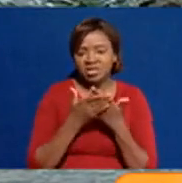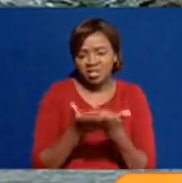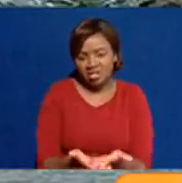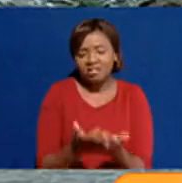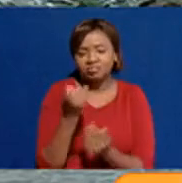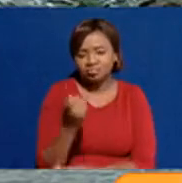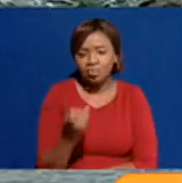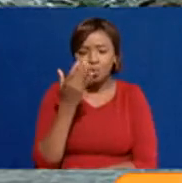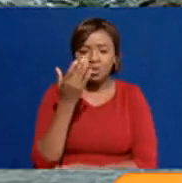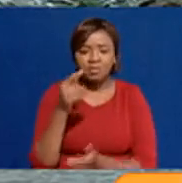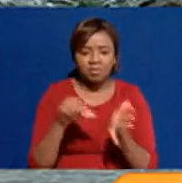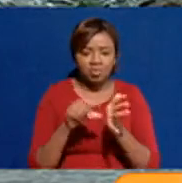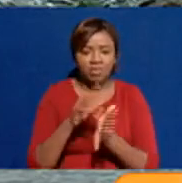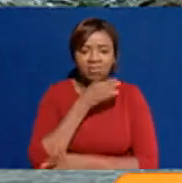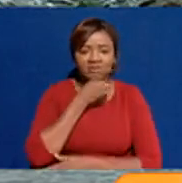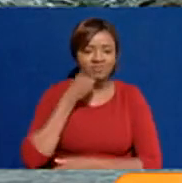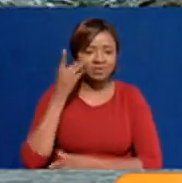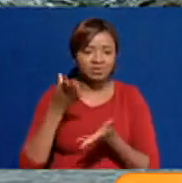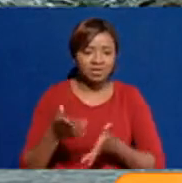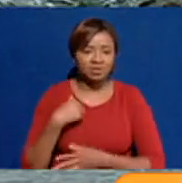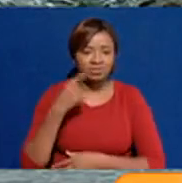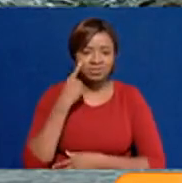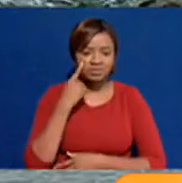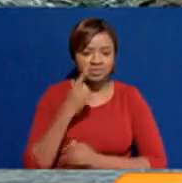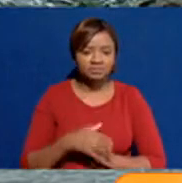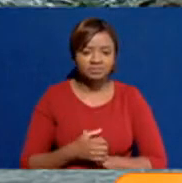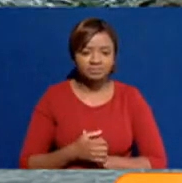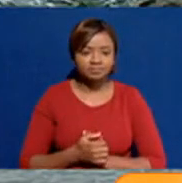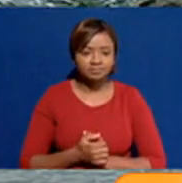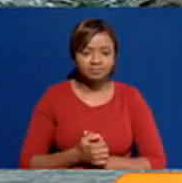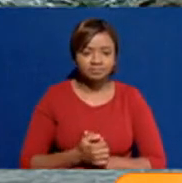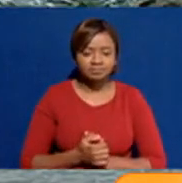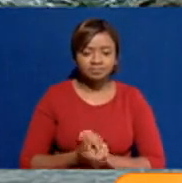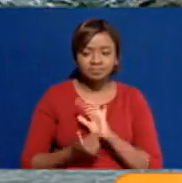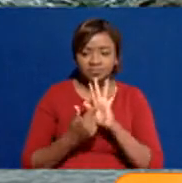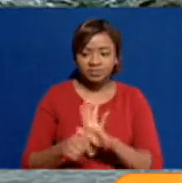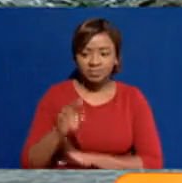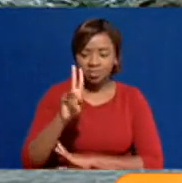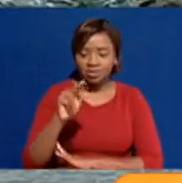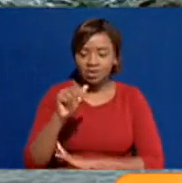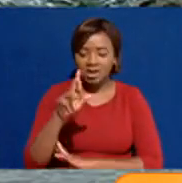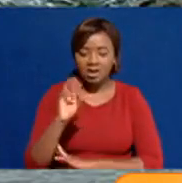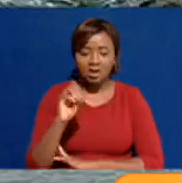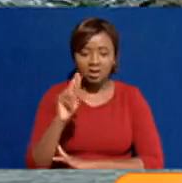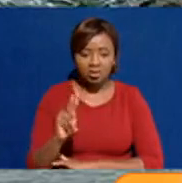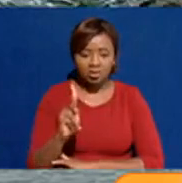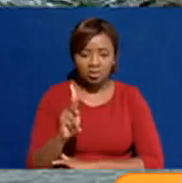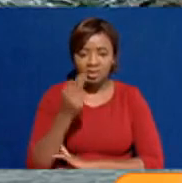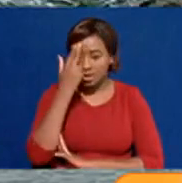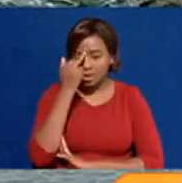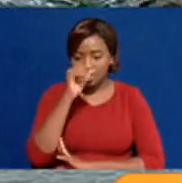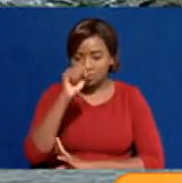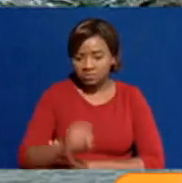as currently witnessed across the country. In Narok South, a rehabilitated wetland has changed